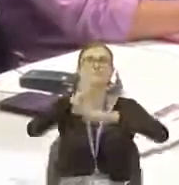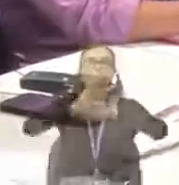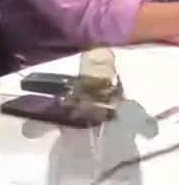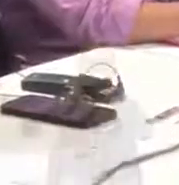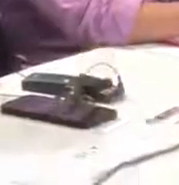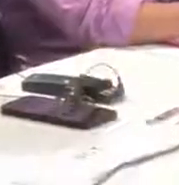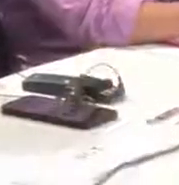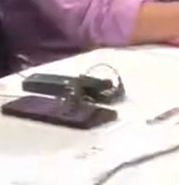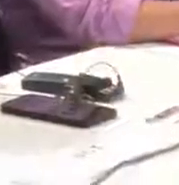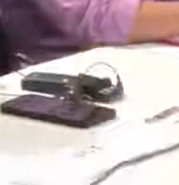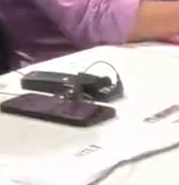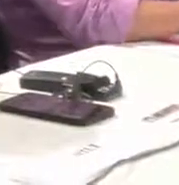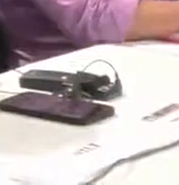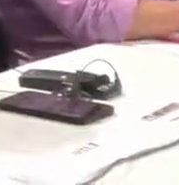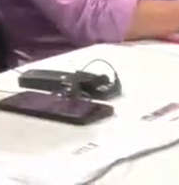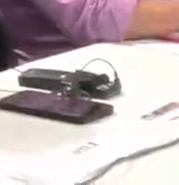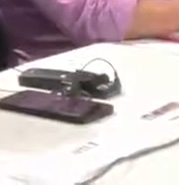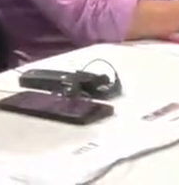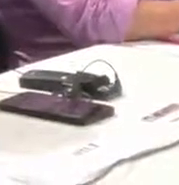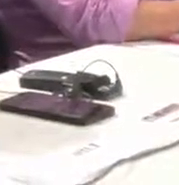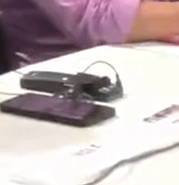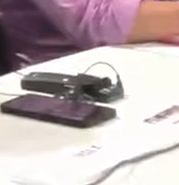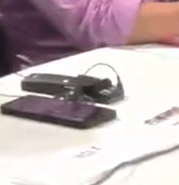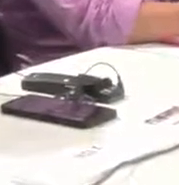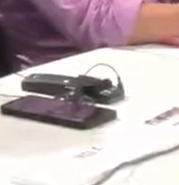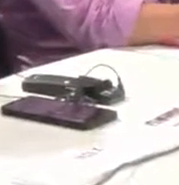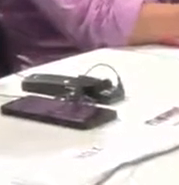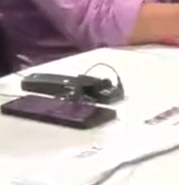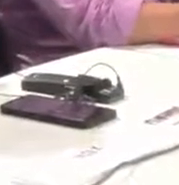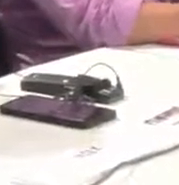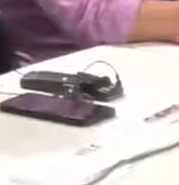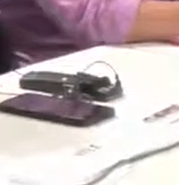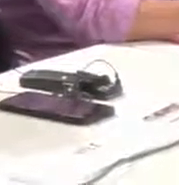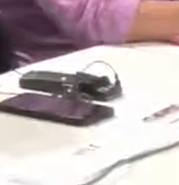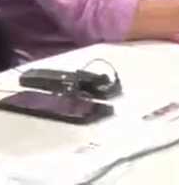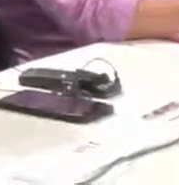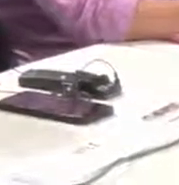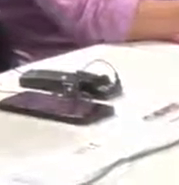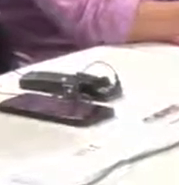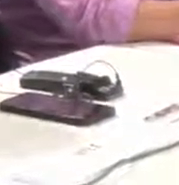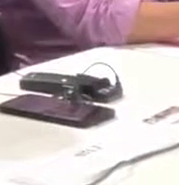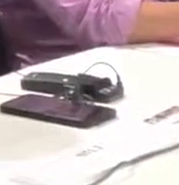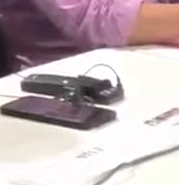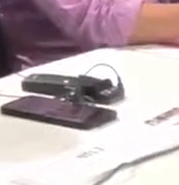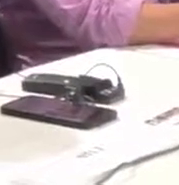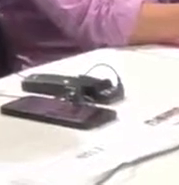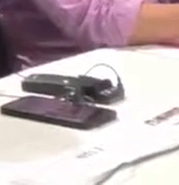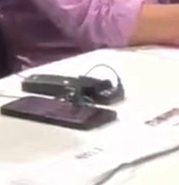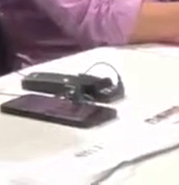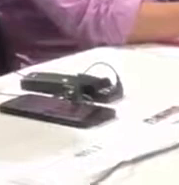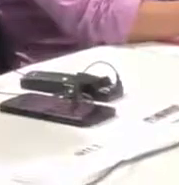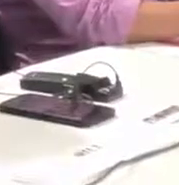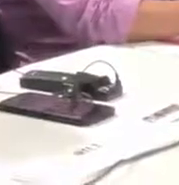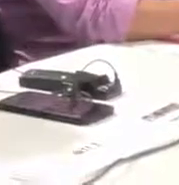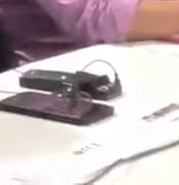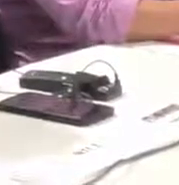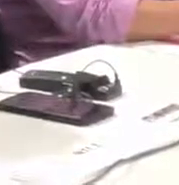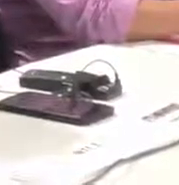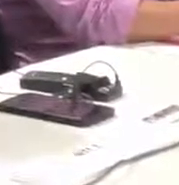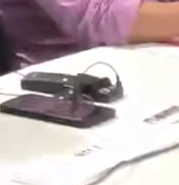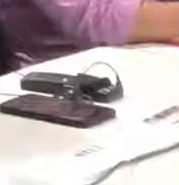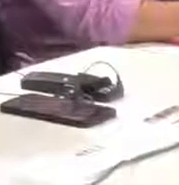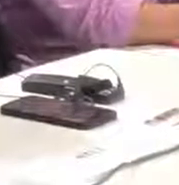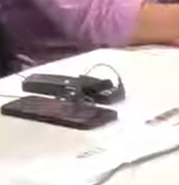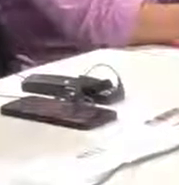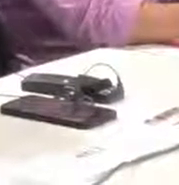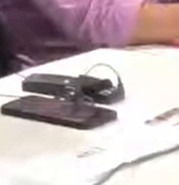At the end, once again, emphasizes at this point, in order to achieve peace, we must reach a common